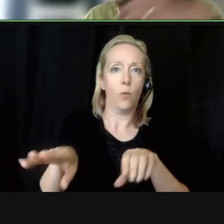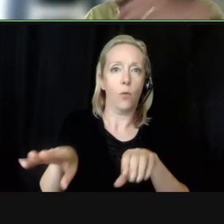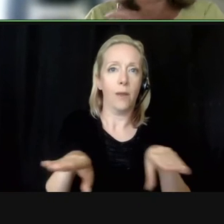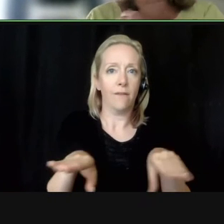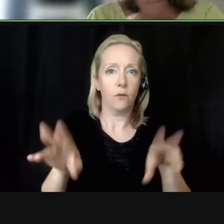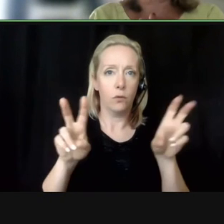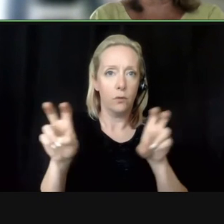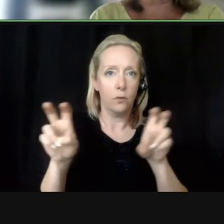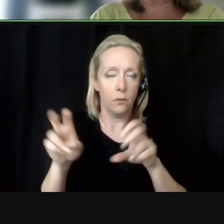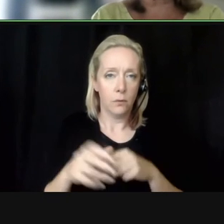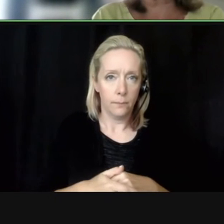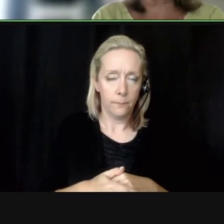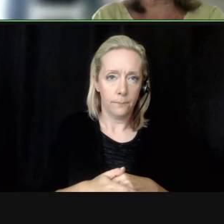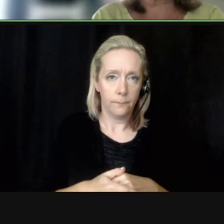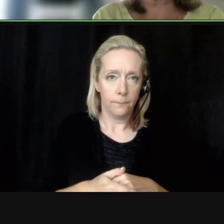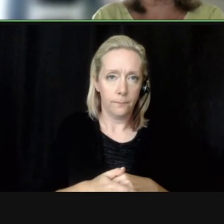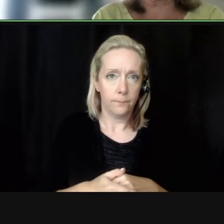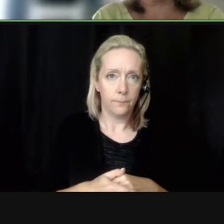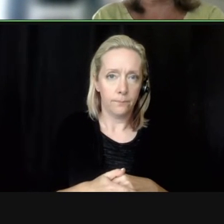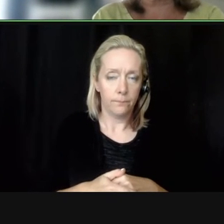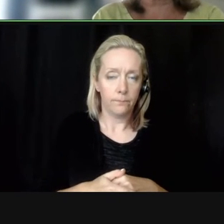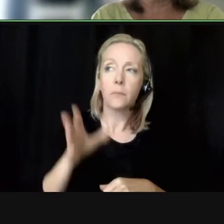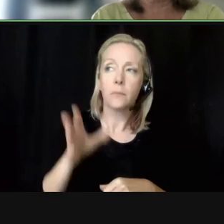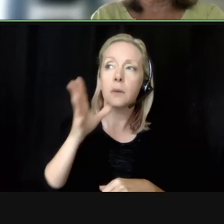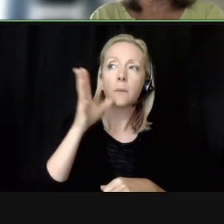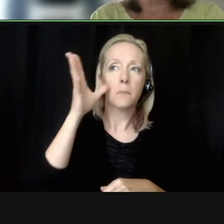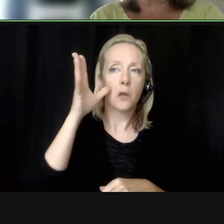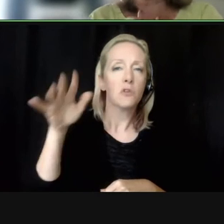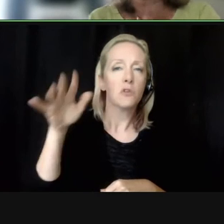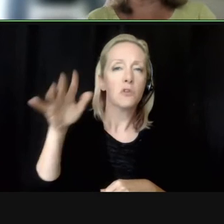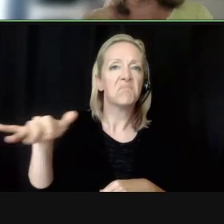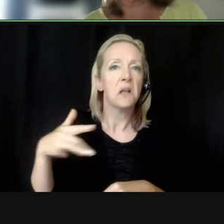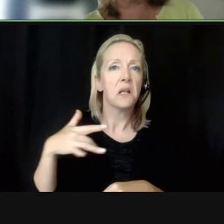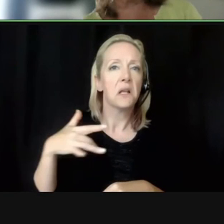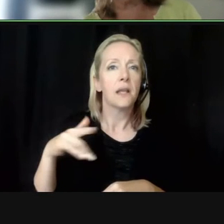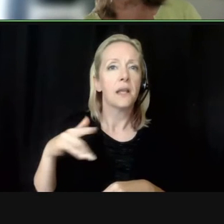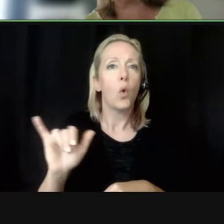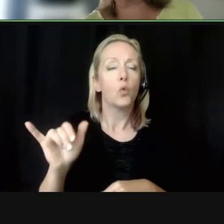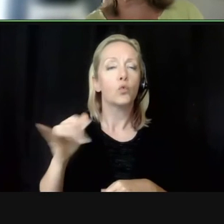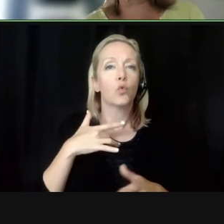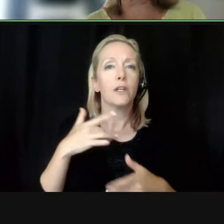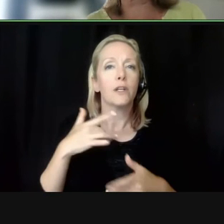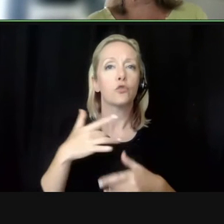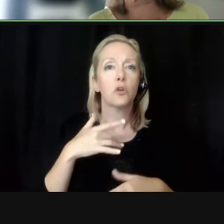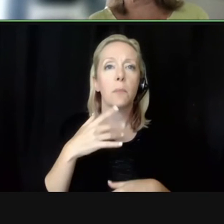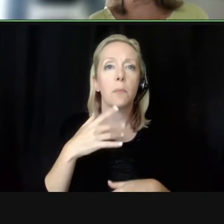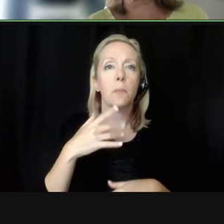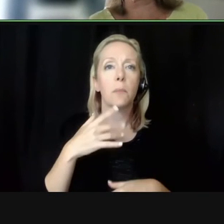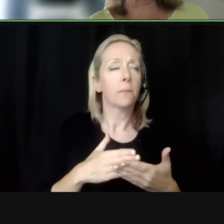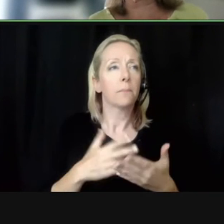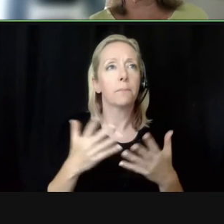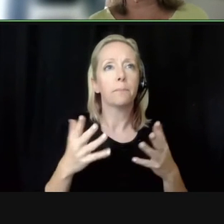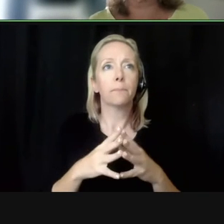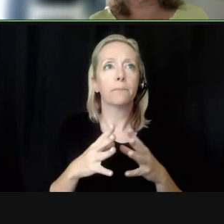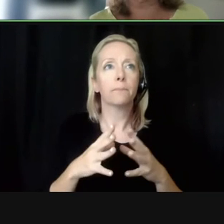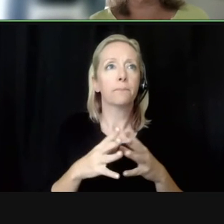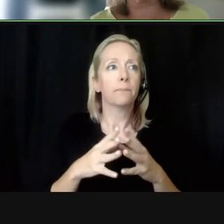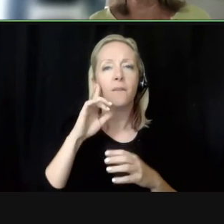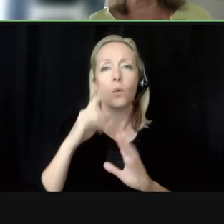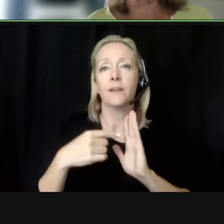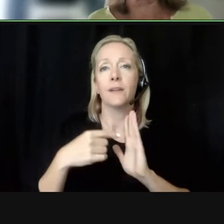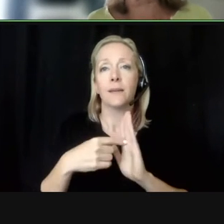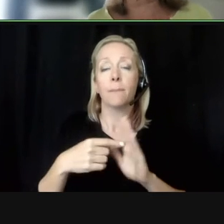And parents are also concerned about some of the non-sexual behaviors, like especially if you have some